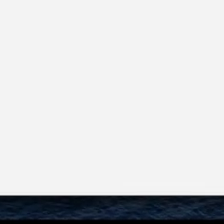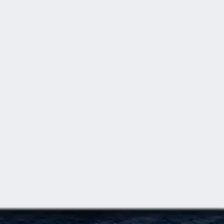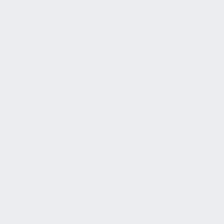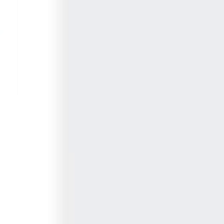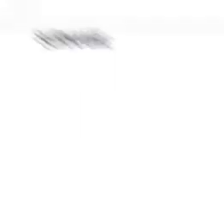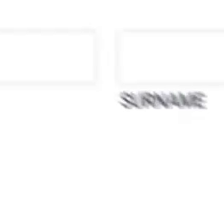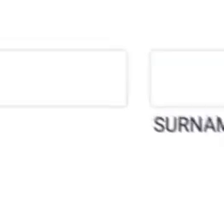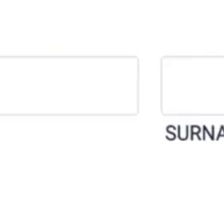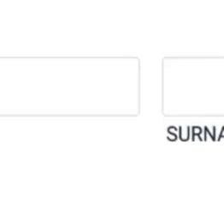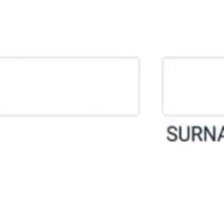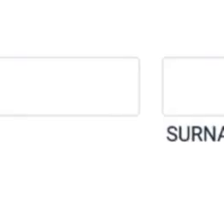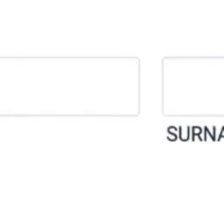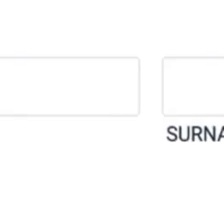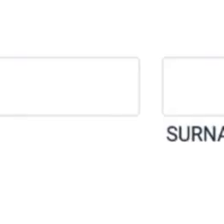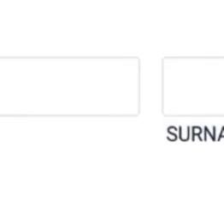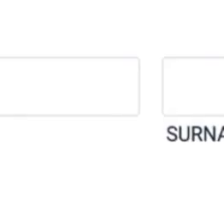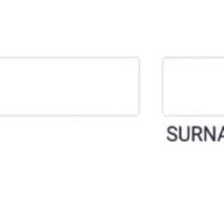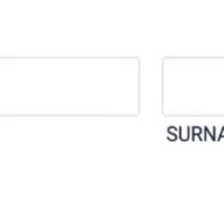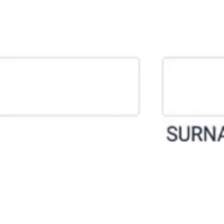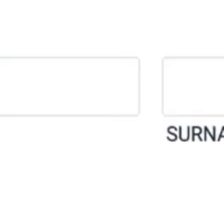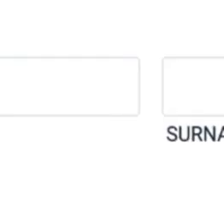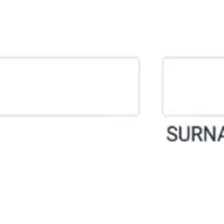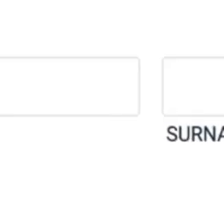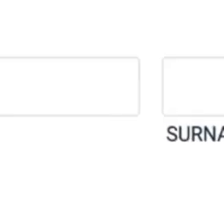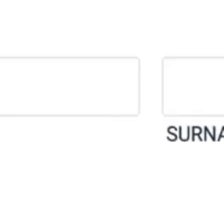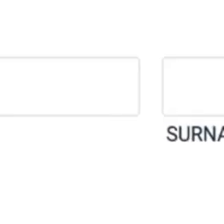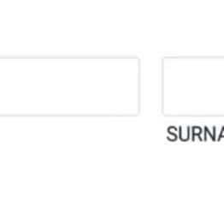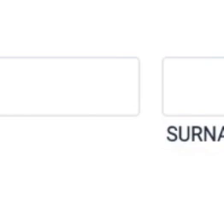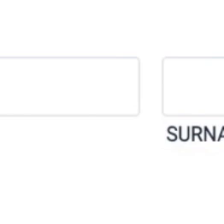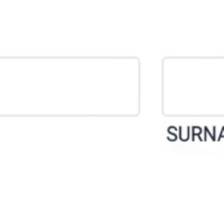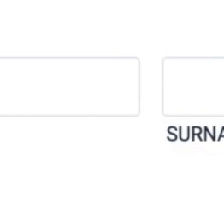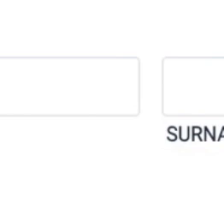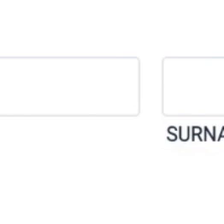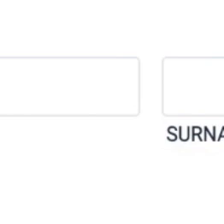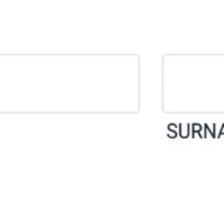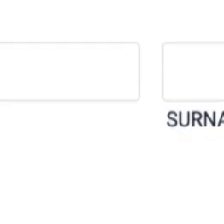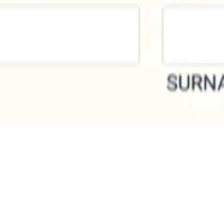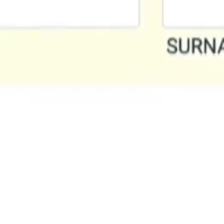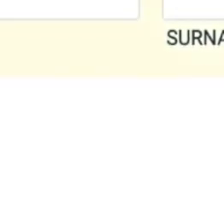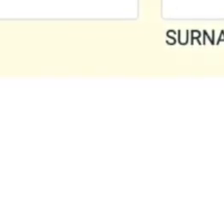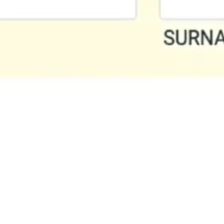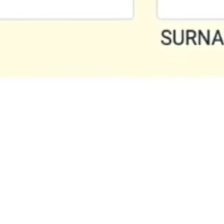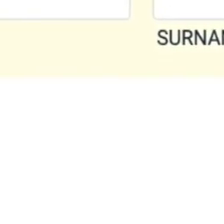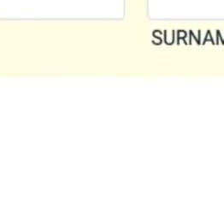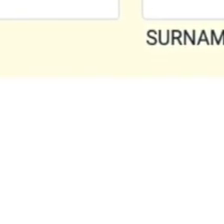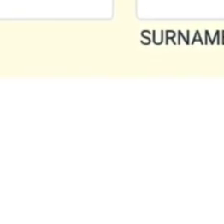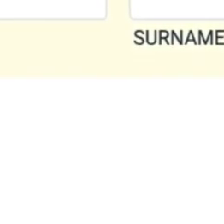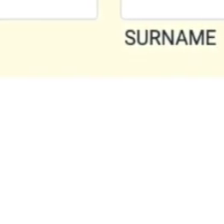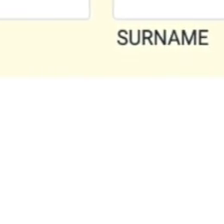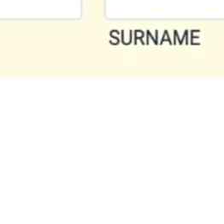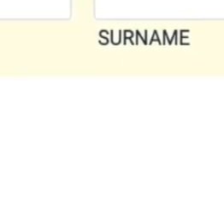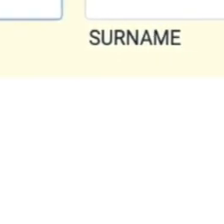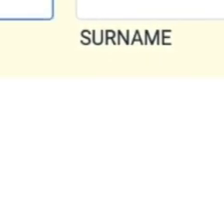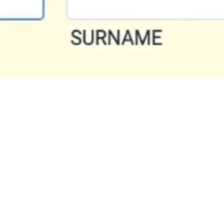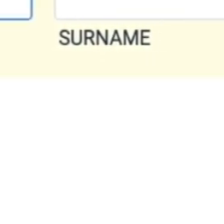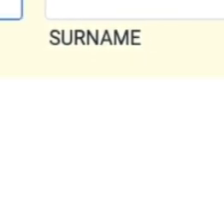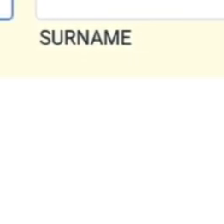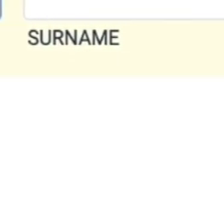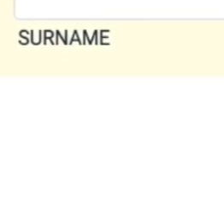any questions. You can now begin to fill out the form with your personal information. Enter your social security number, first